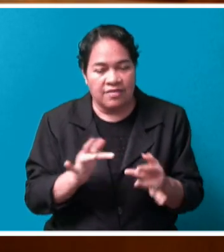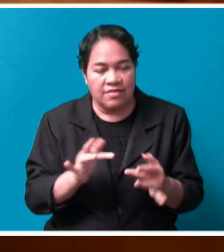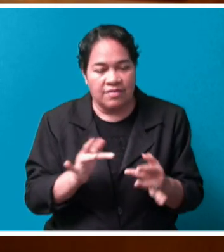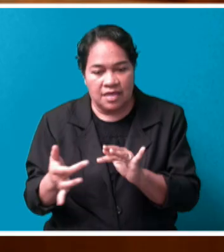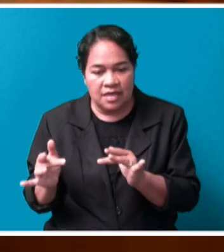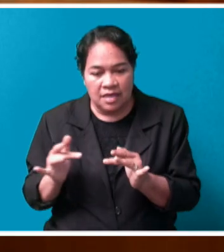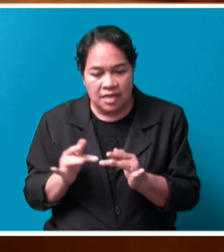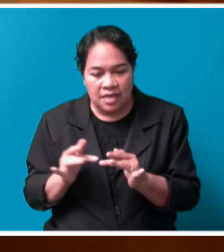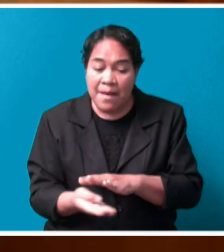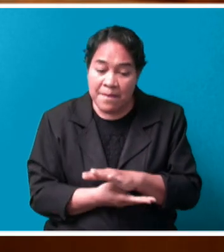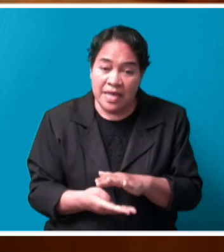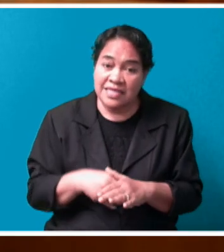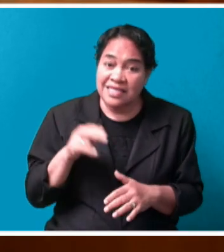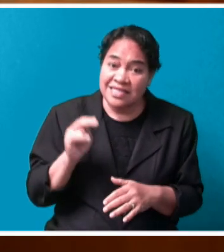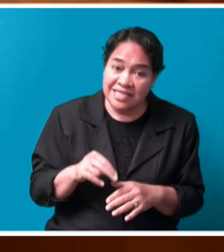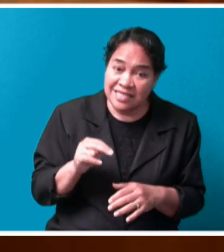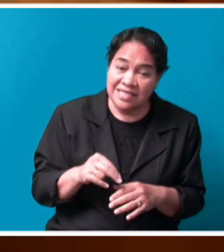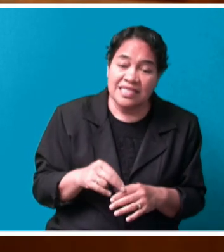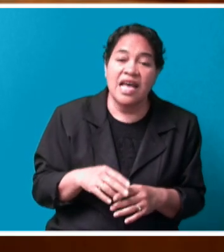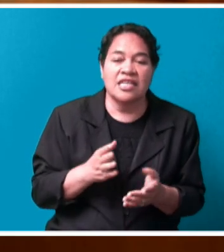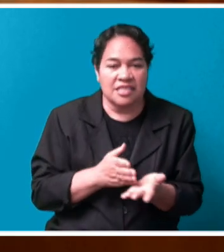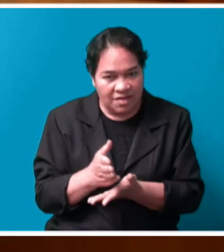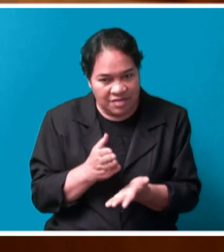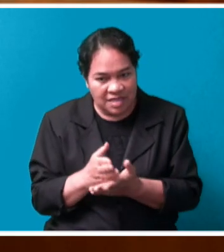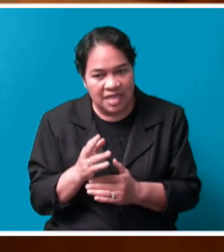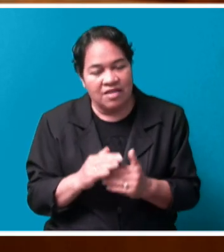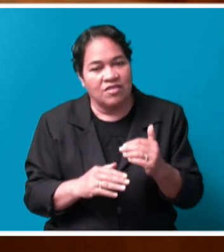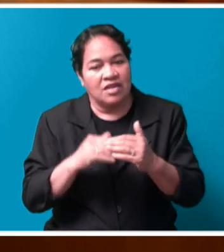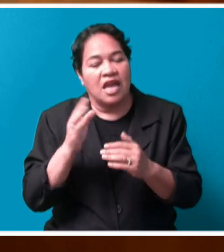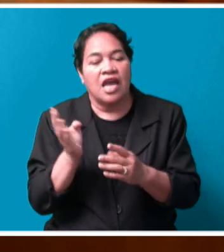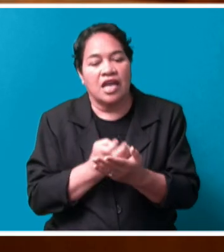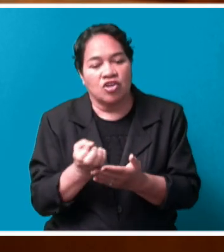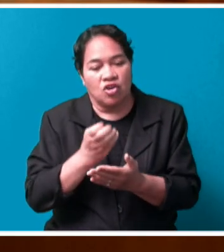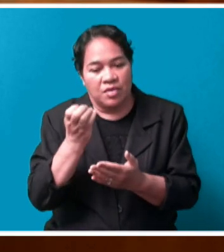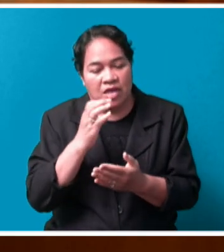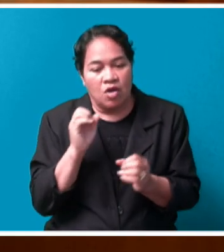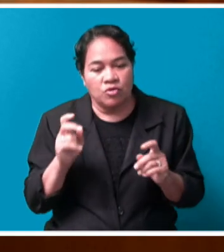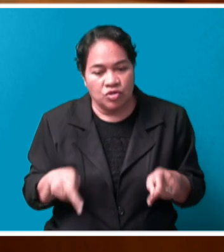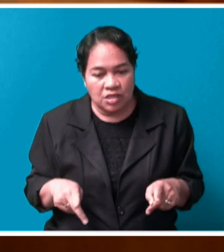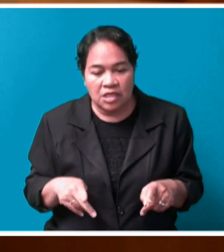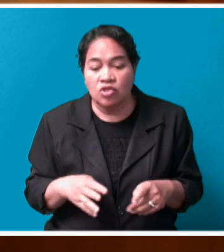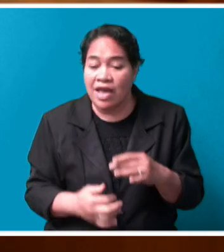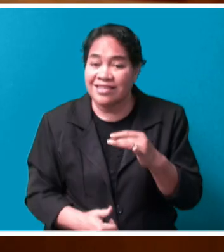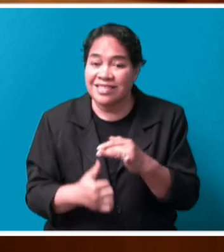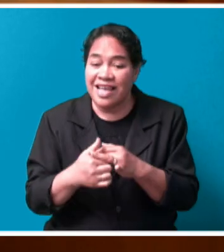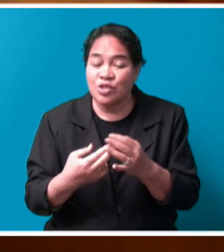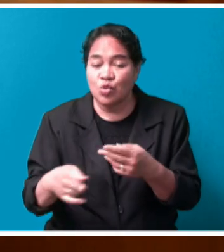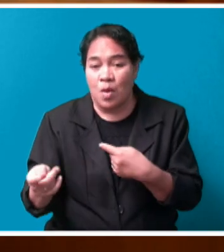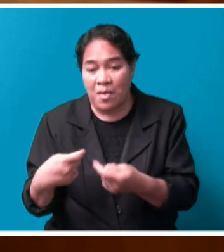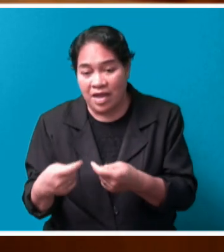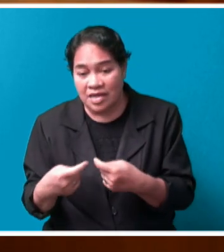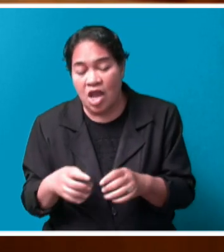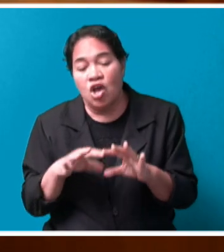basic services and essential infrastructure, economic opportunities and access to markets, social and